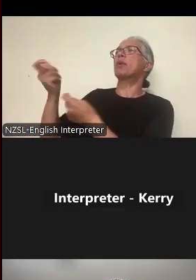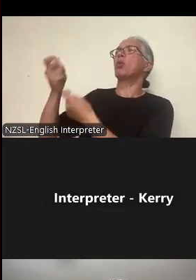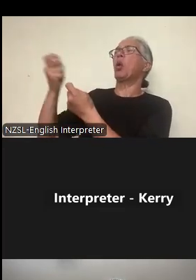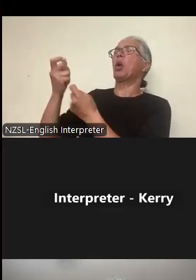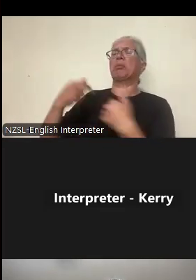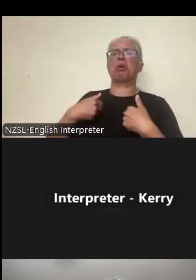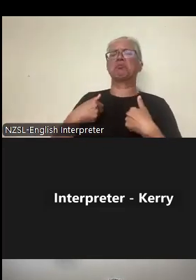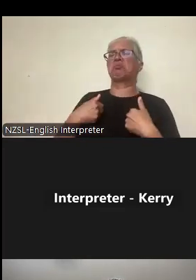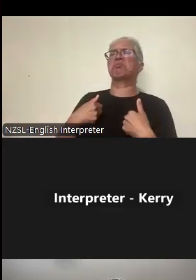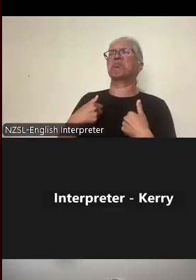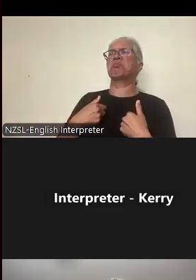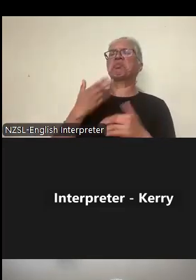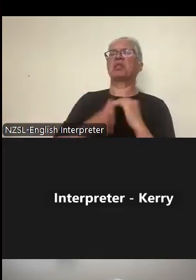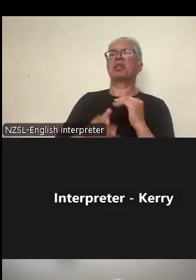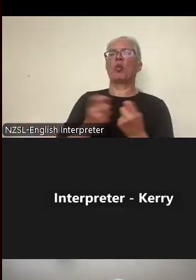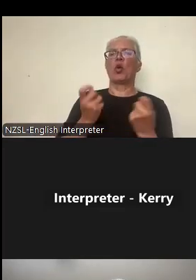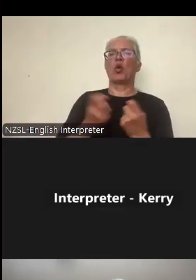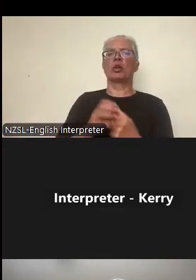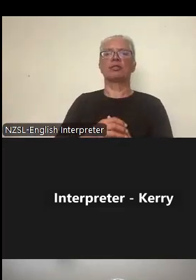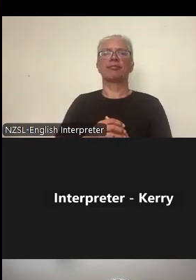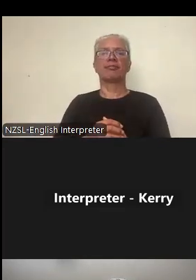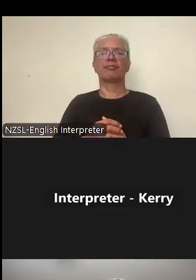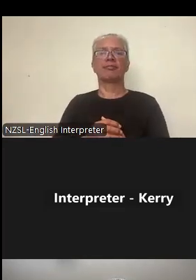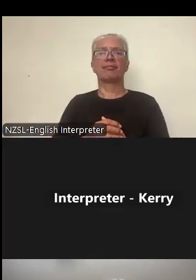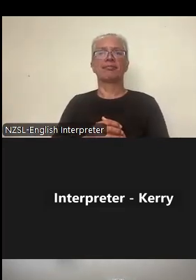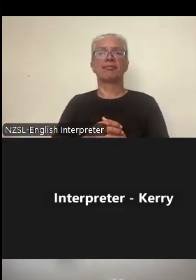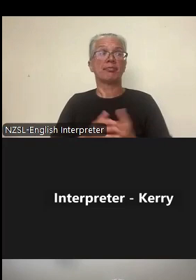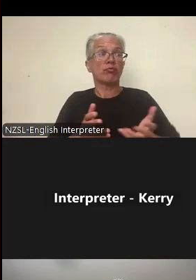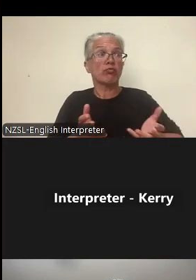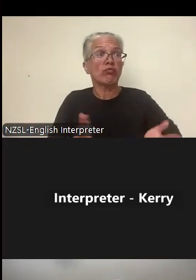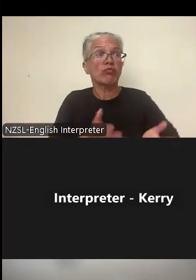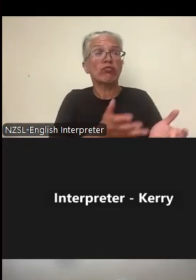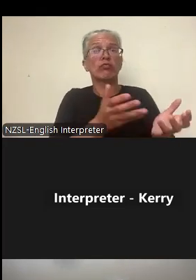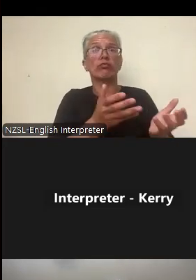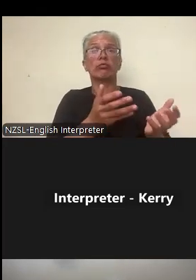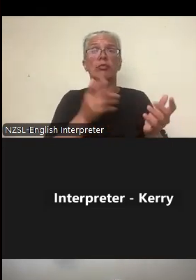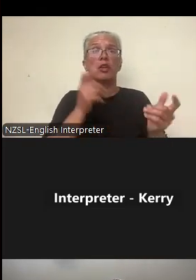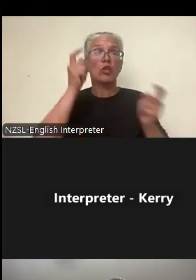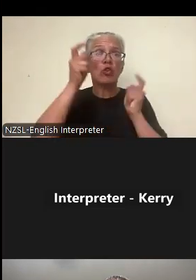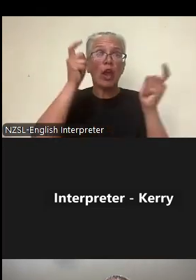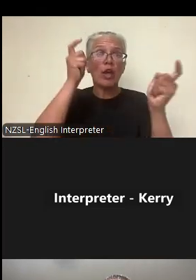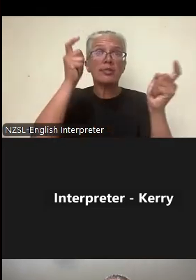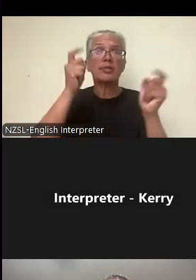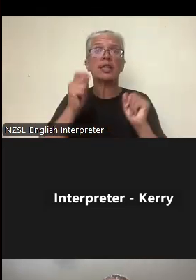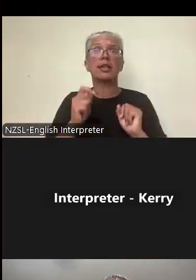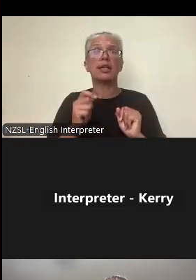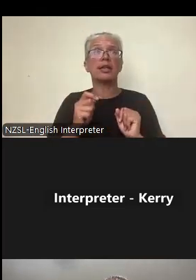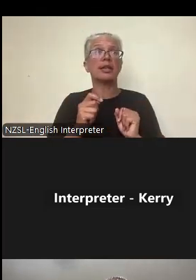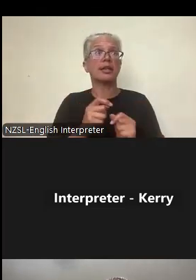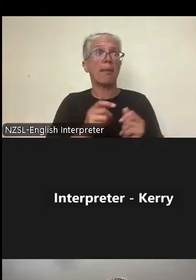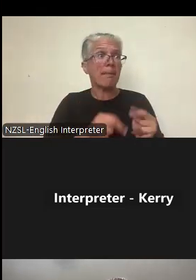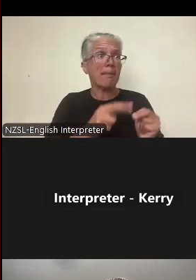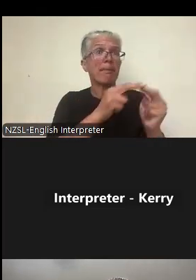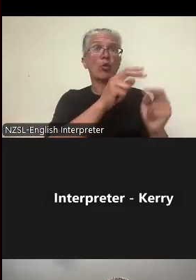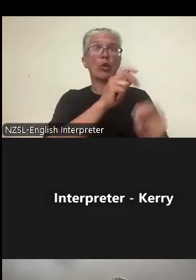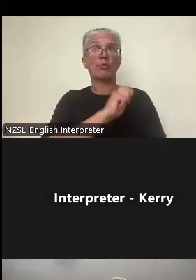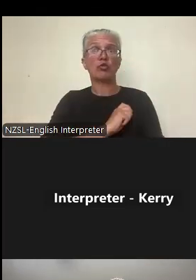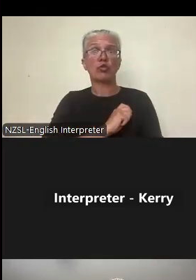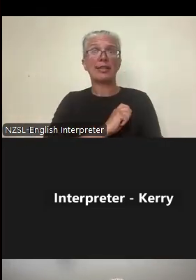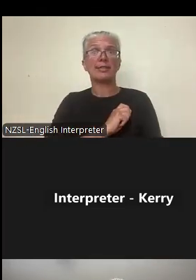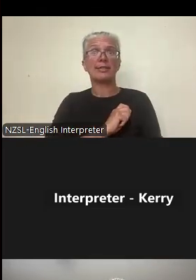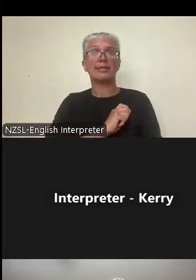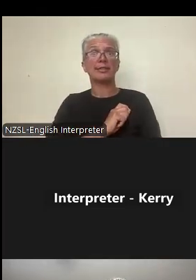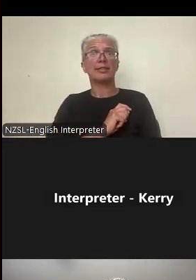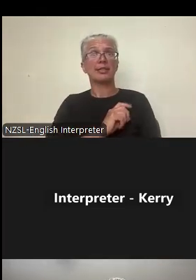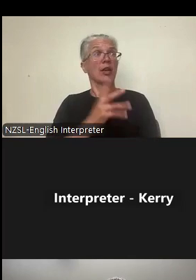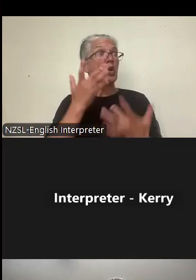Encourages openness and curiosity. It builds trust. Unlocks broader support. The viewing on site with your